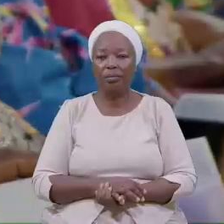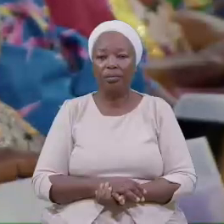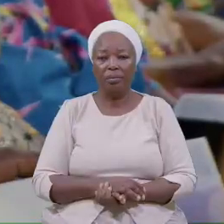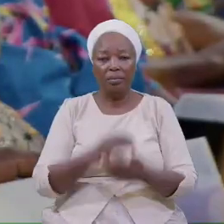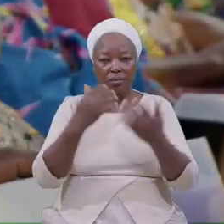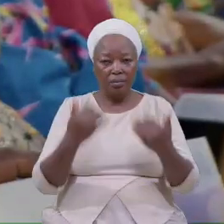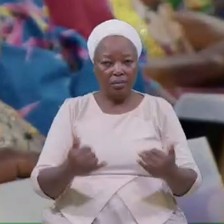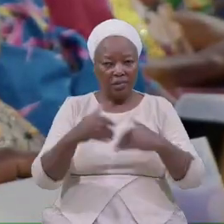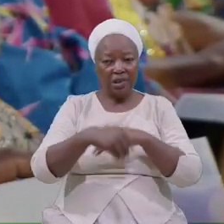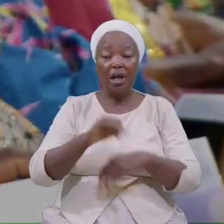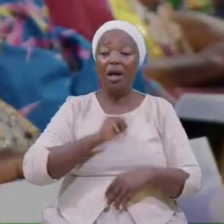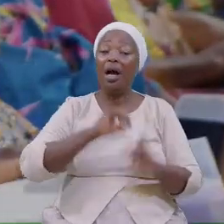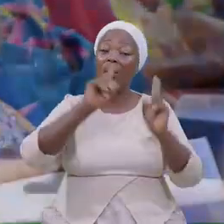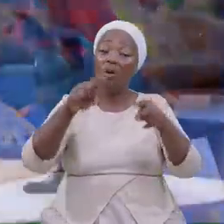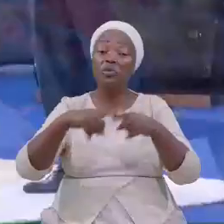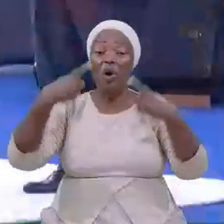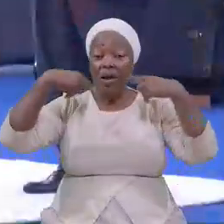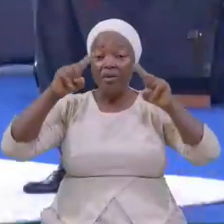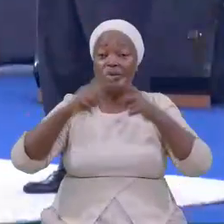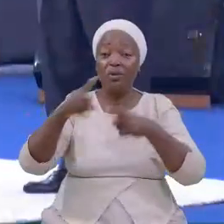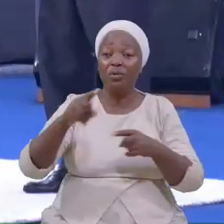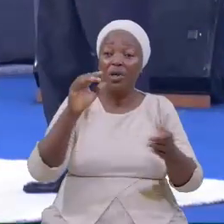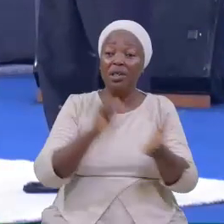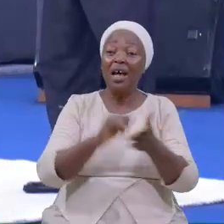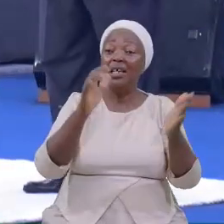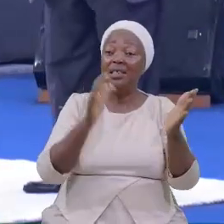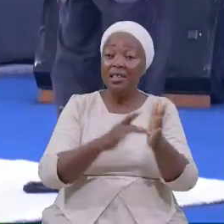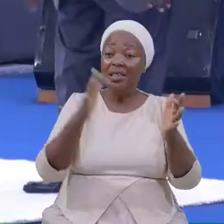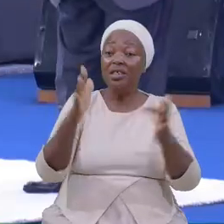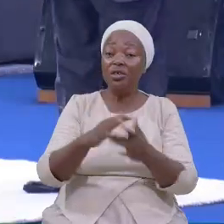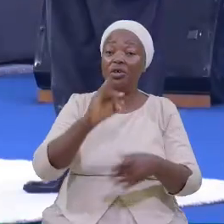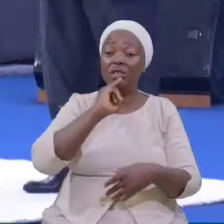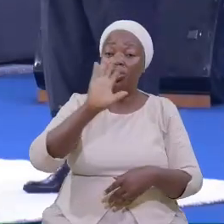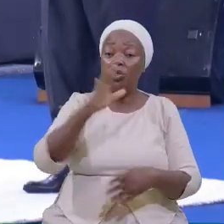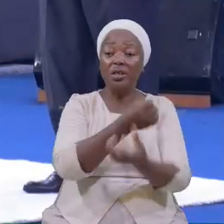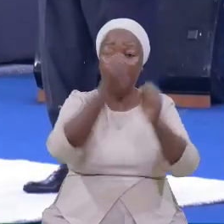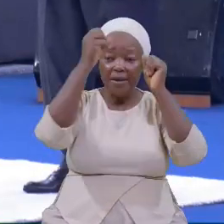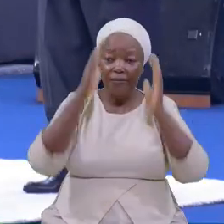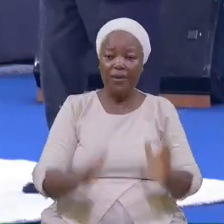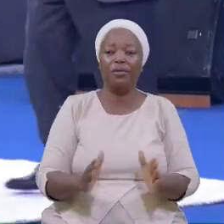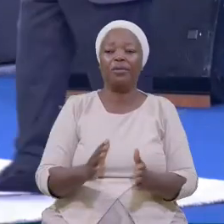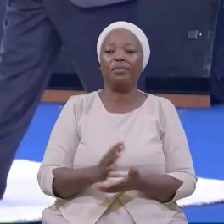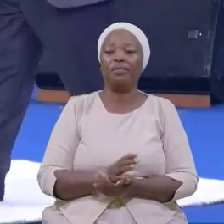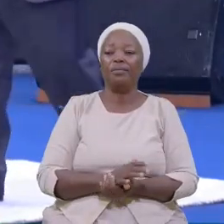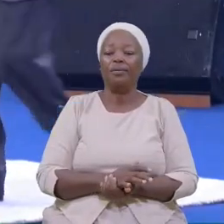Tonight I come to announce to you that Jesus is your Savior.